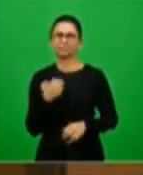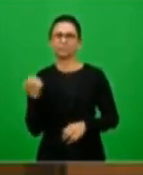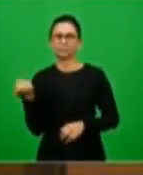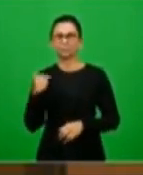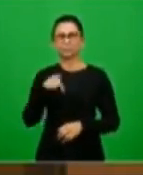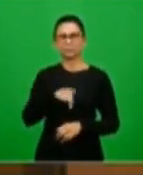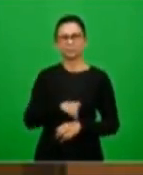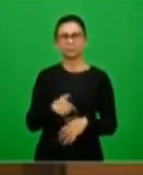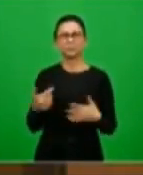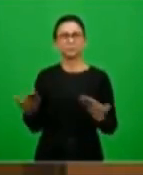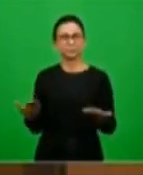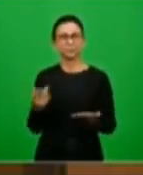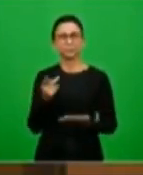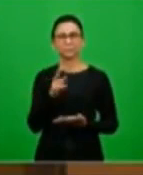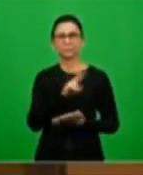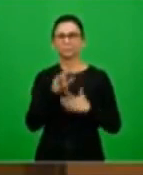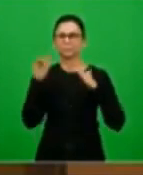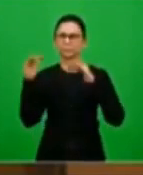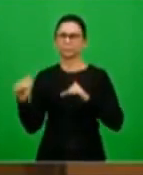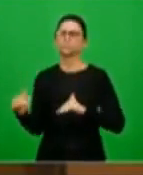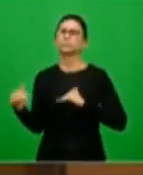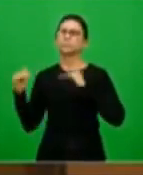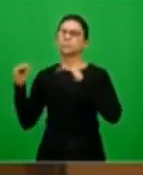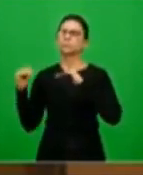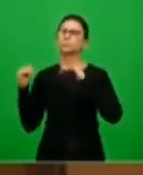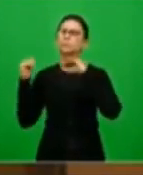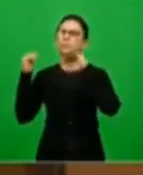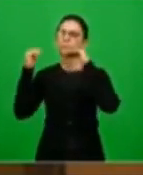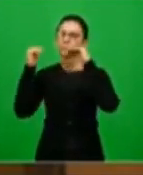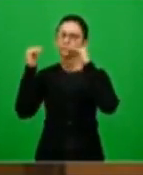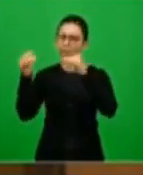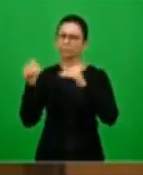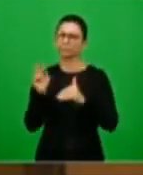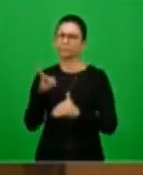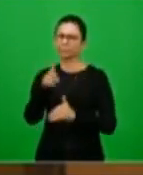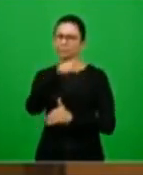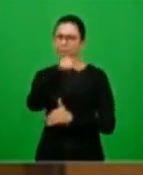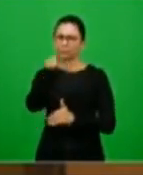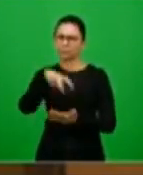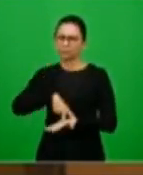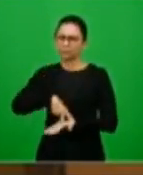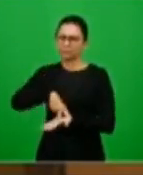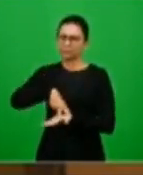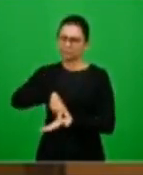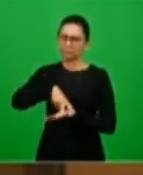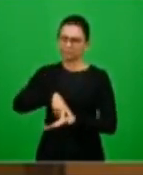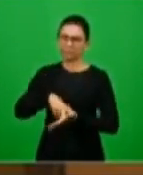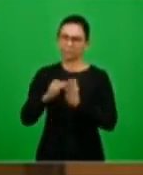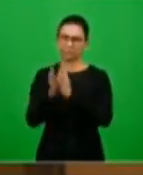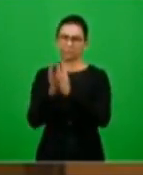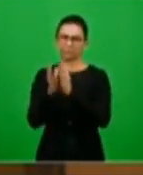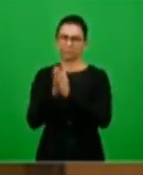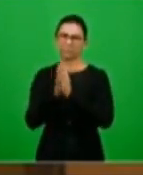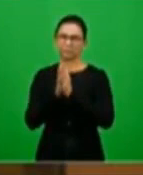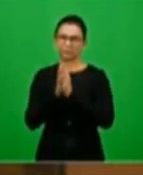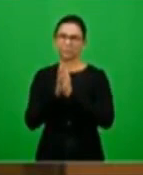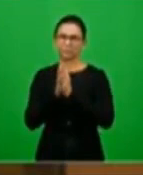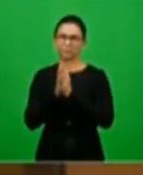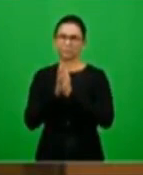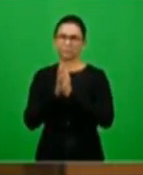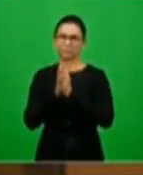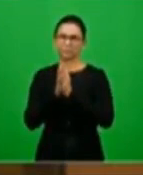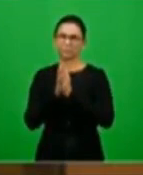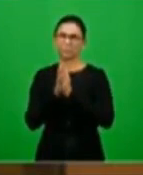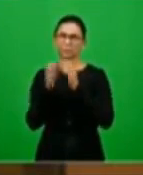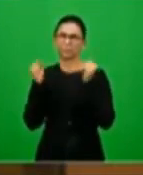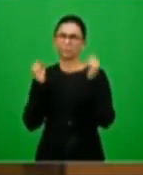him. And we are here, and his name may be glorified more and more as our knee bends, because before the church is